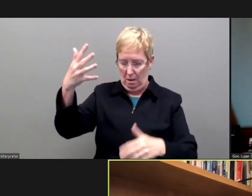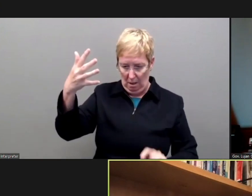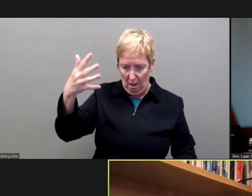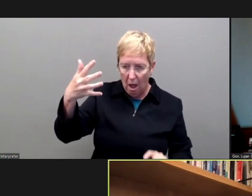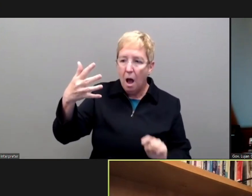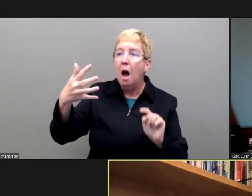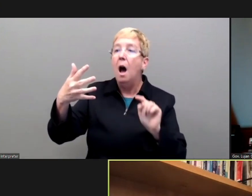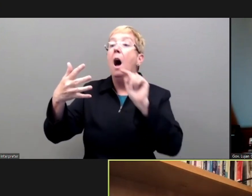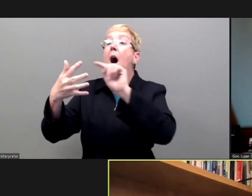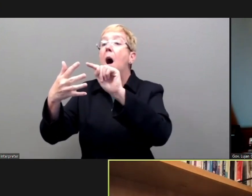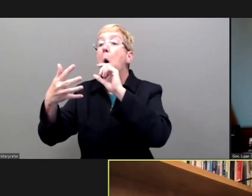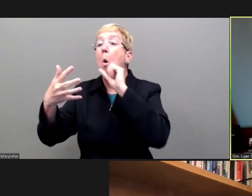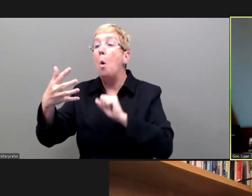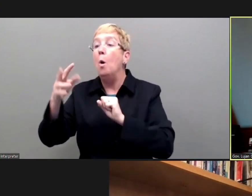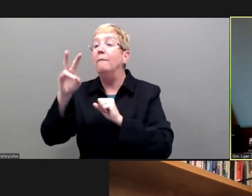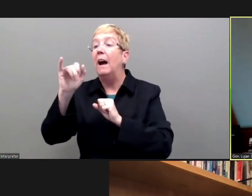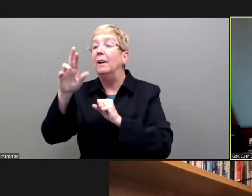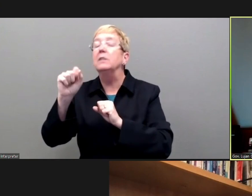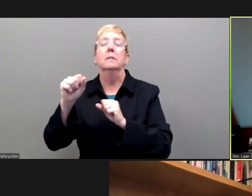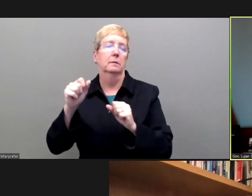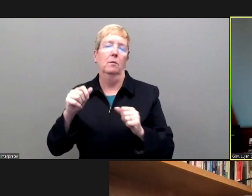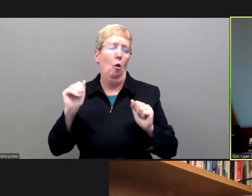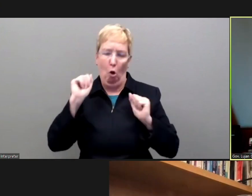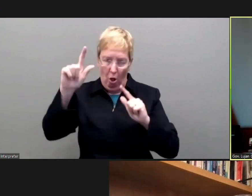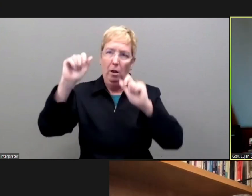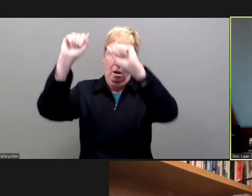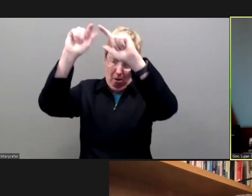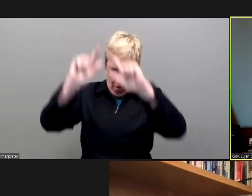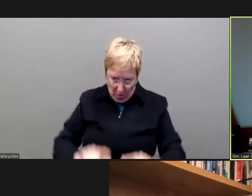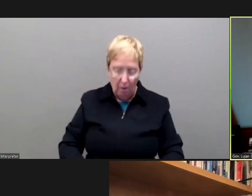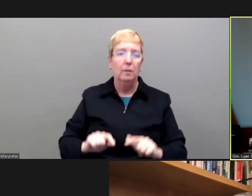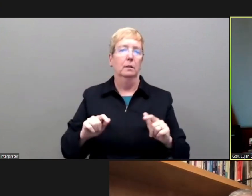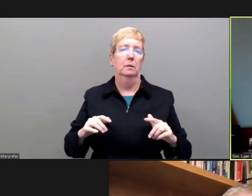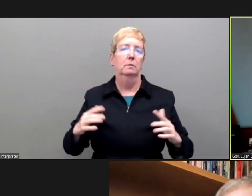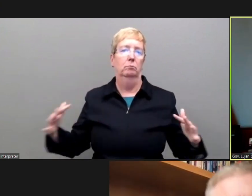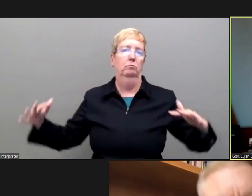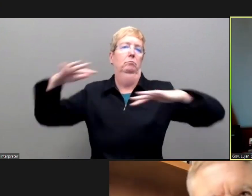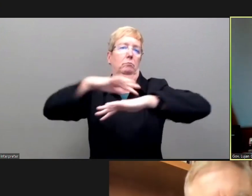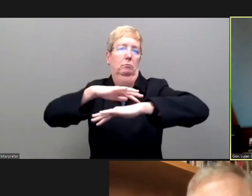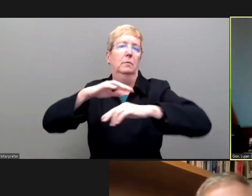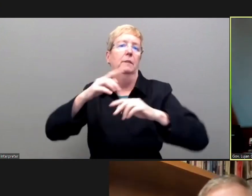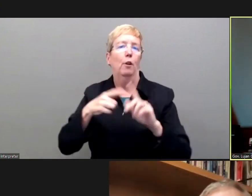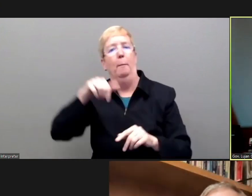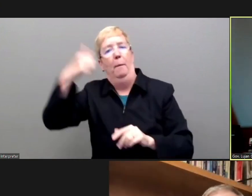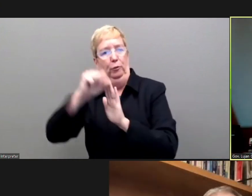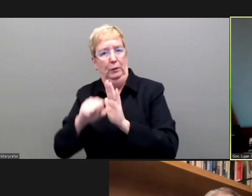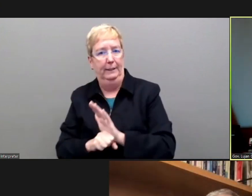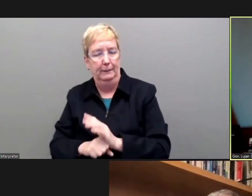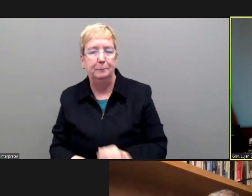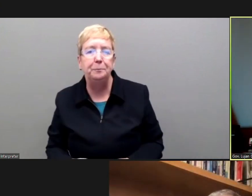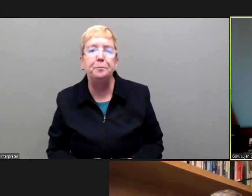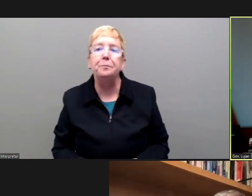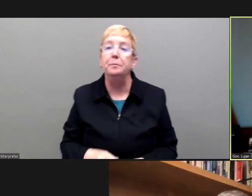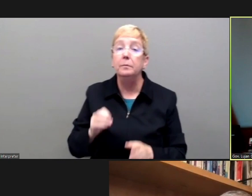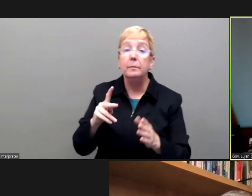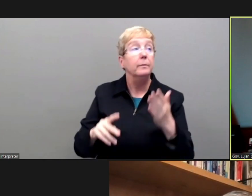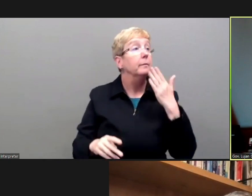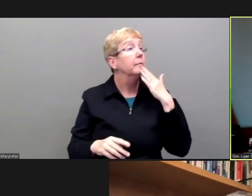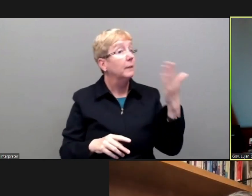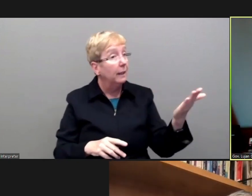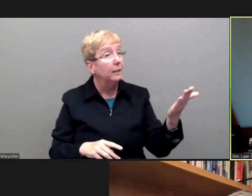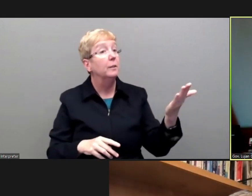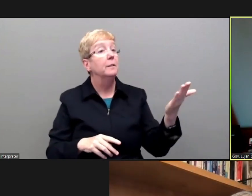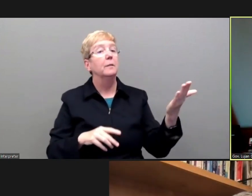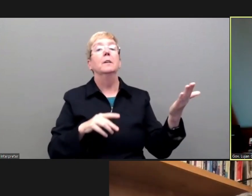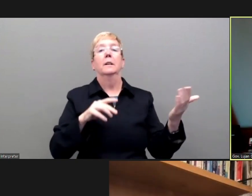you. Well, Dr. Scrace and Dr. Edwards, thank you for that. And again,